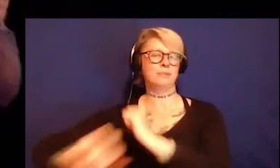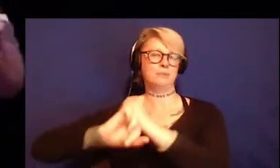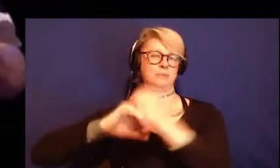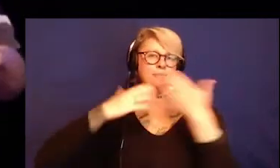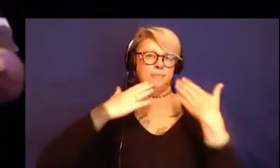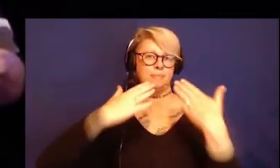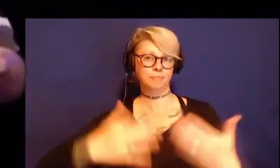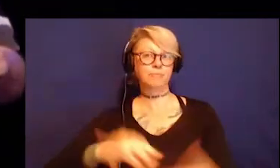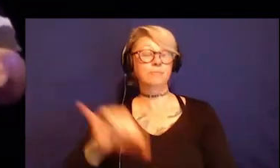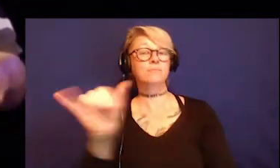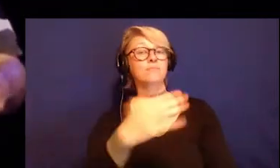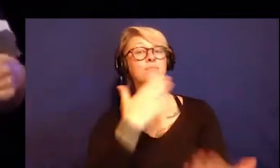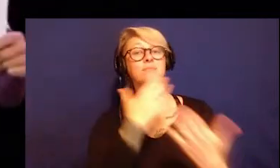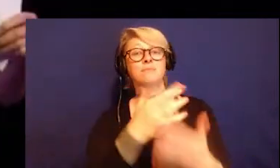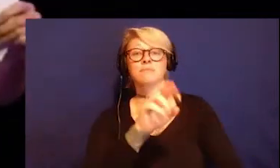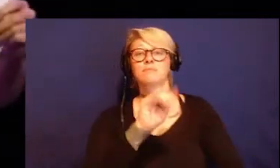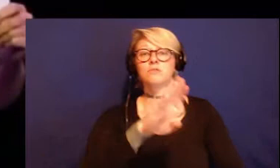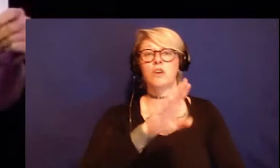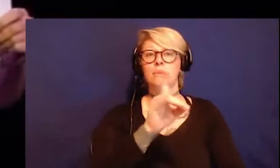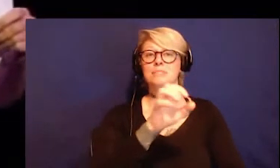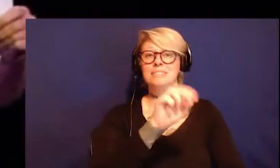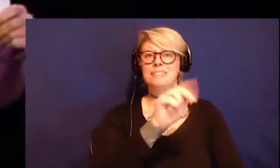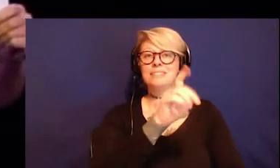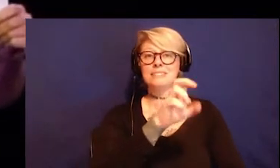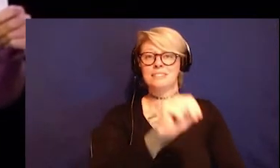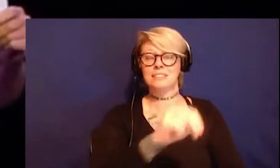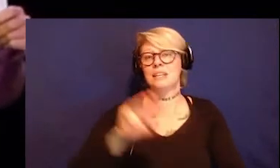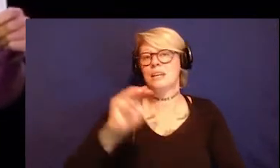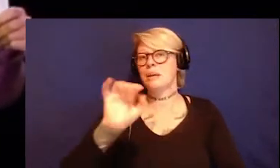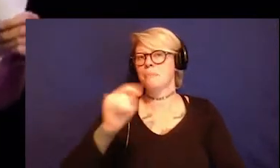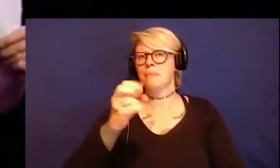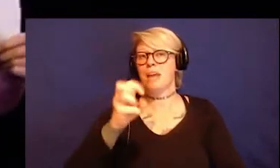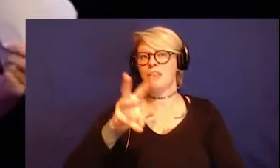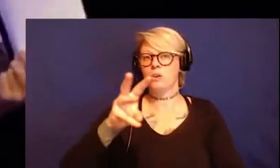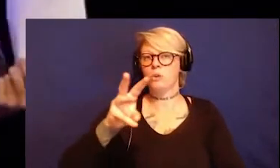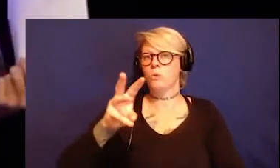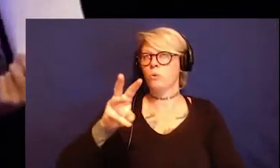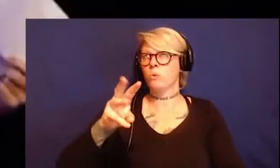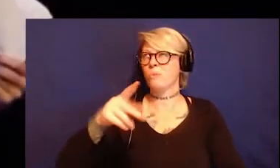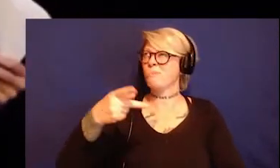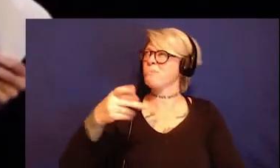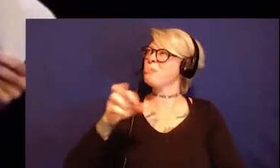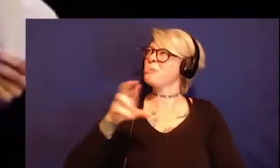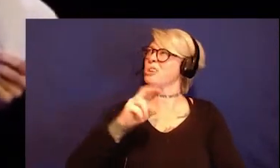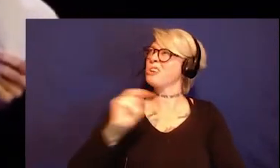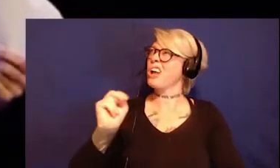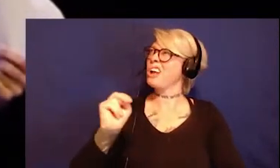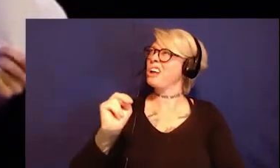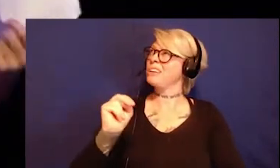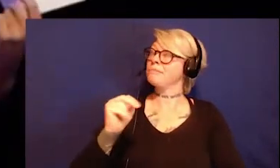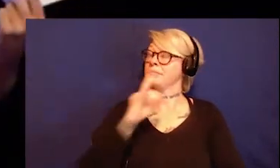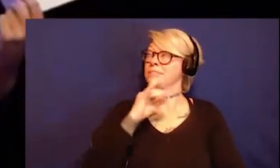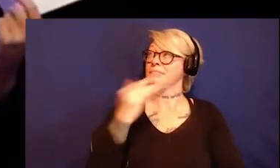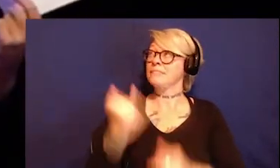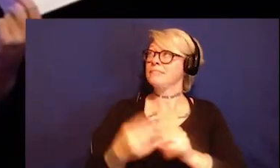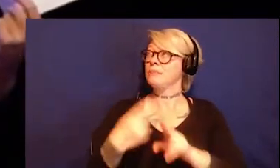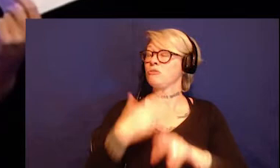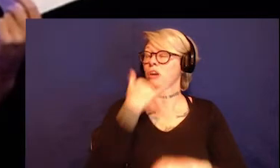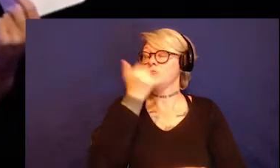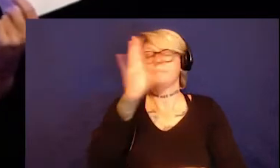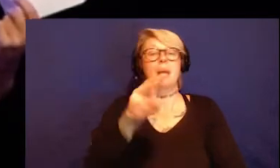And thank you to Rob Denton and Matthew Murphy-Perrin. Perrin? I always say his name wrong. Who knows?